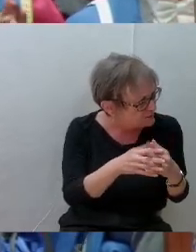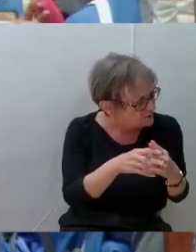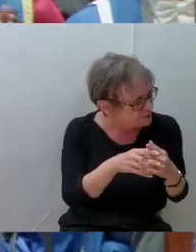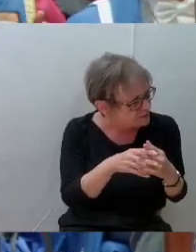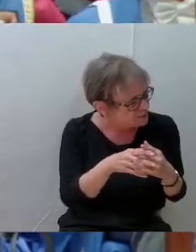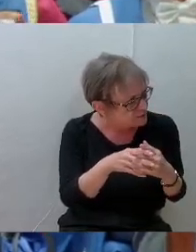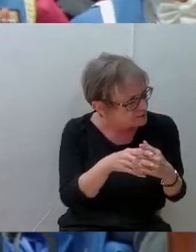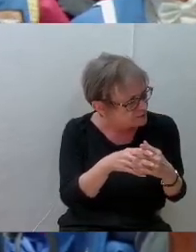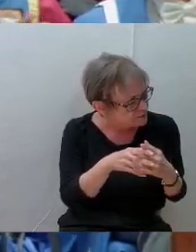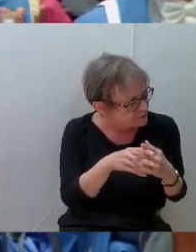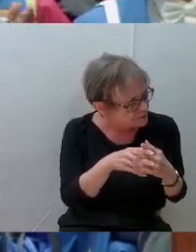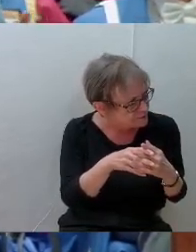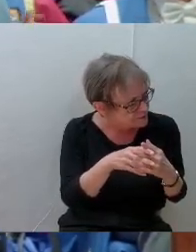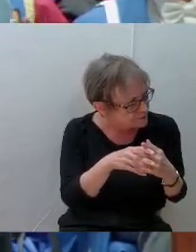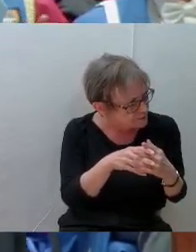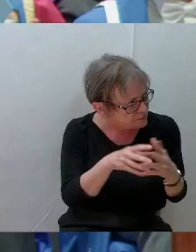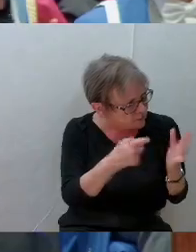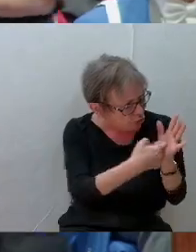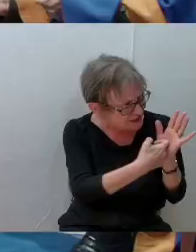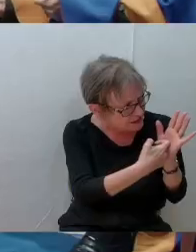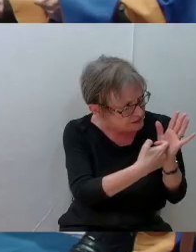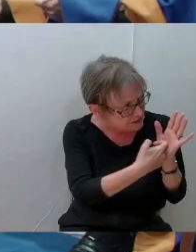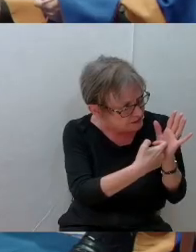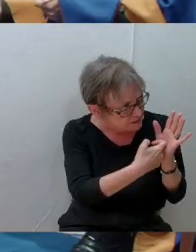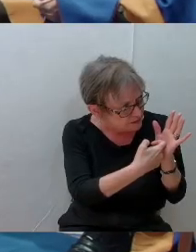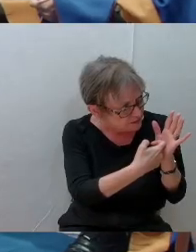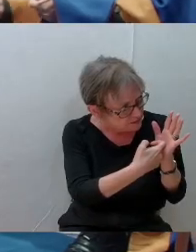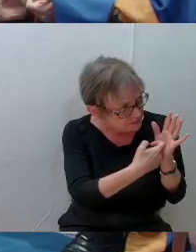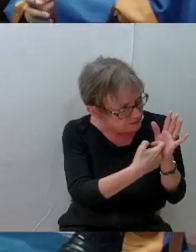Thank you. Okay. Pleasure.